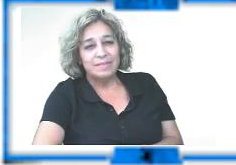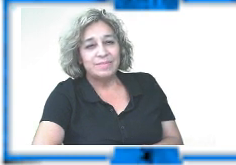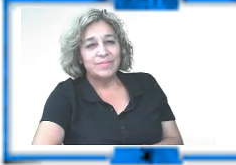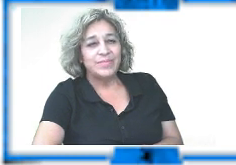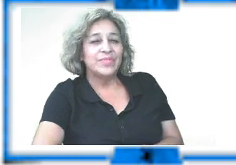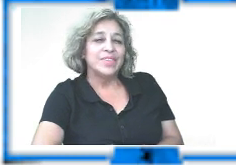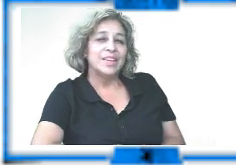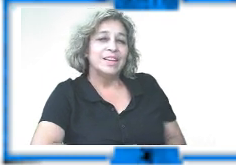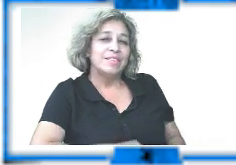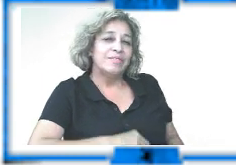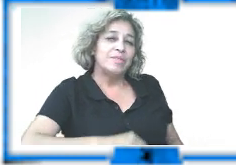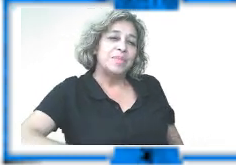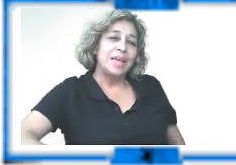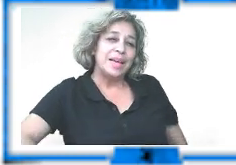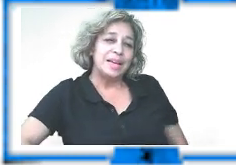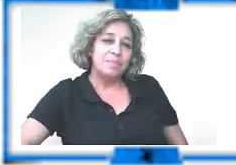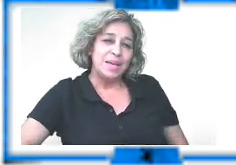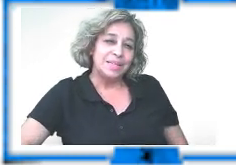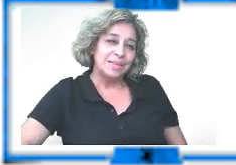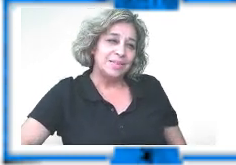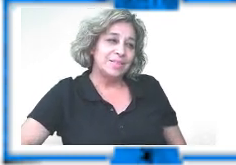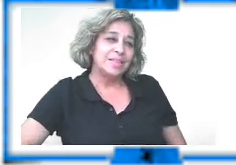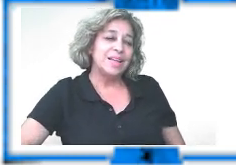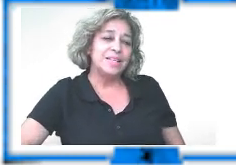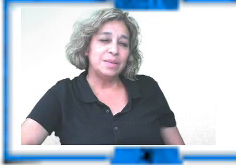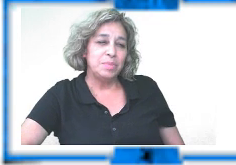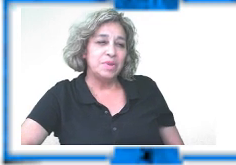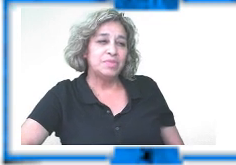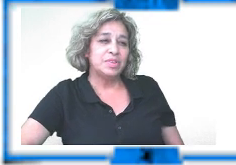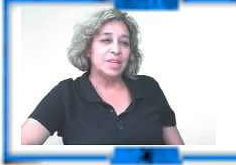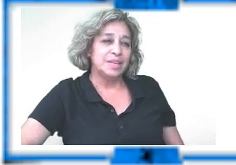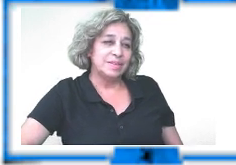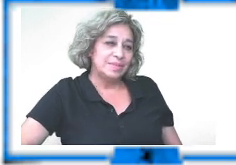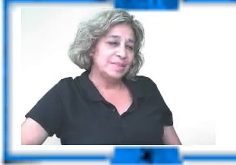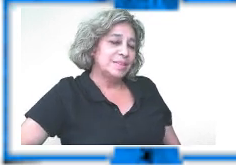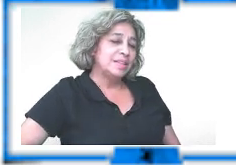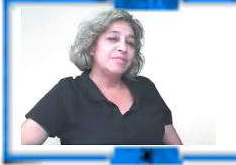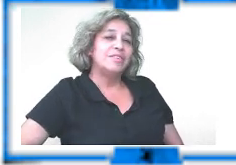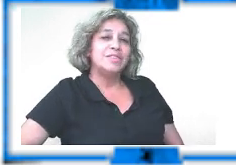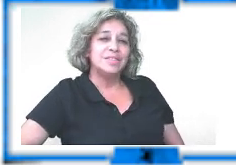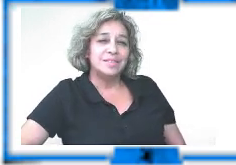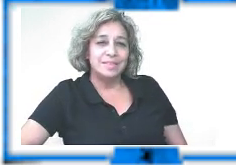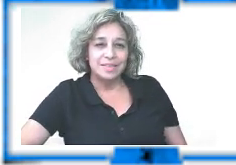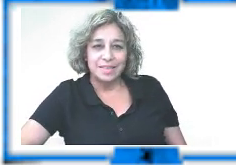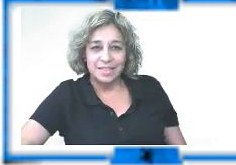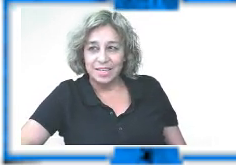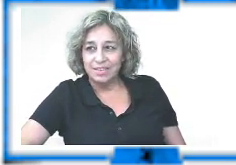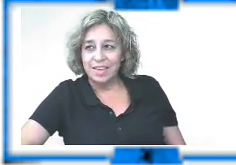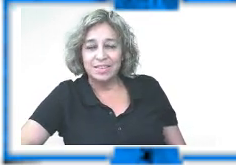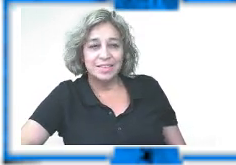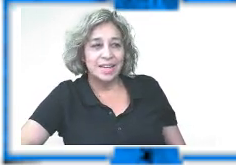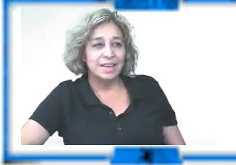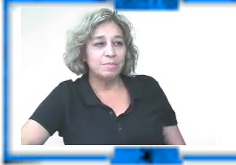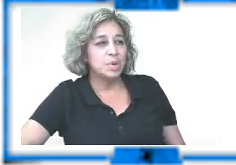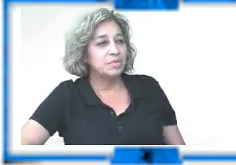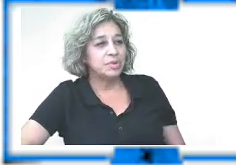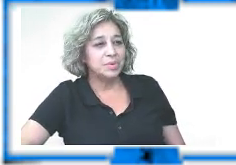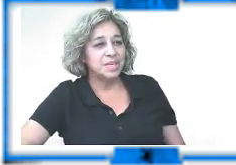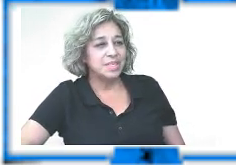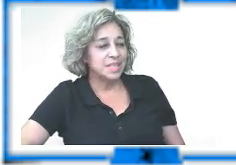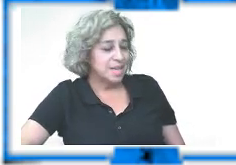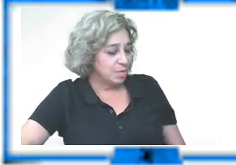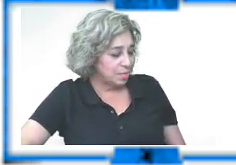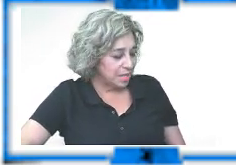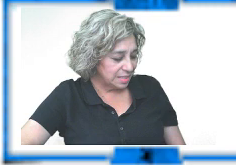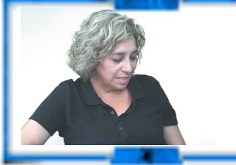again. From Mexicali, that is a beautiful thing. Very sincere that you say. Beautiful